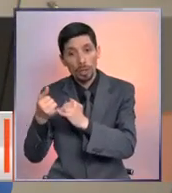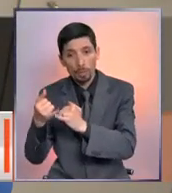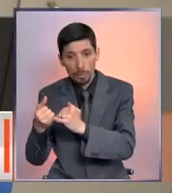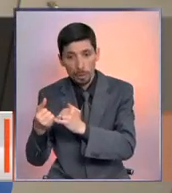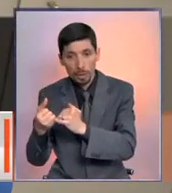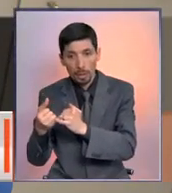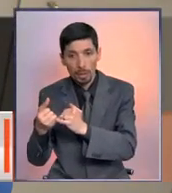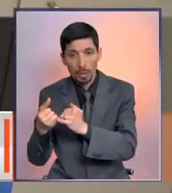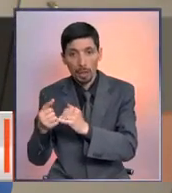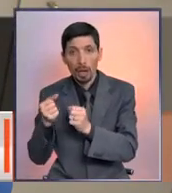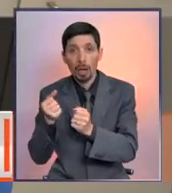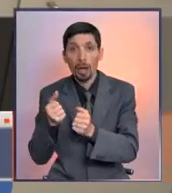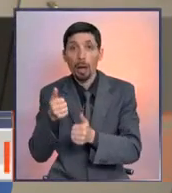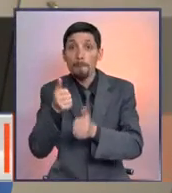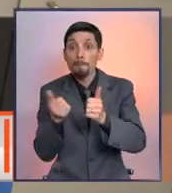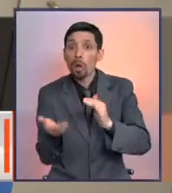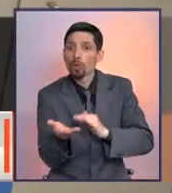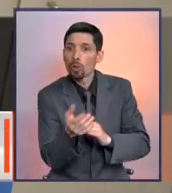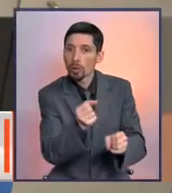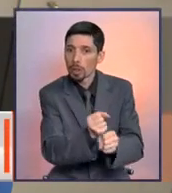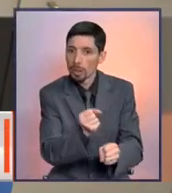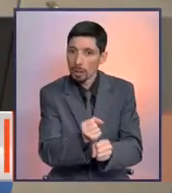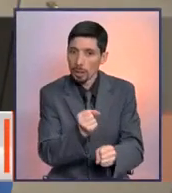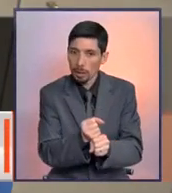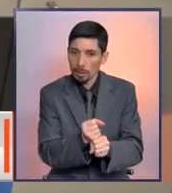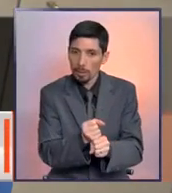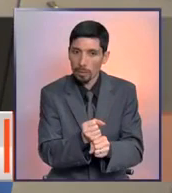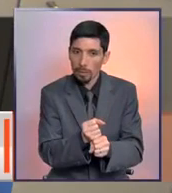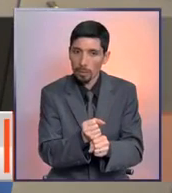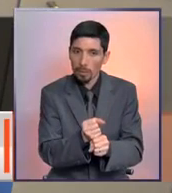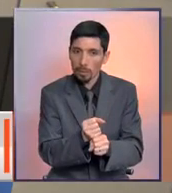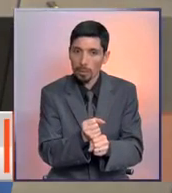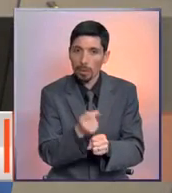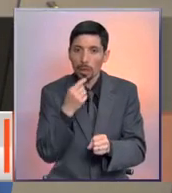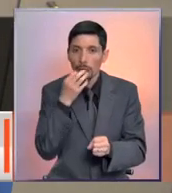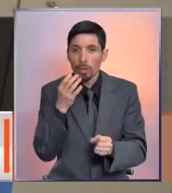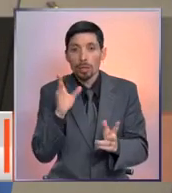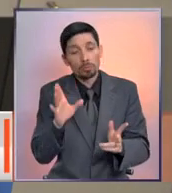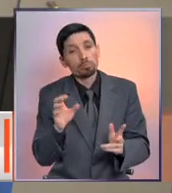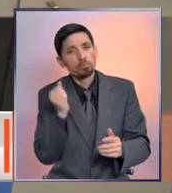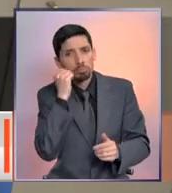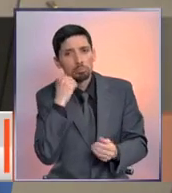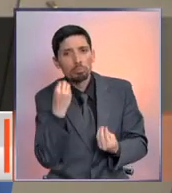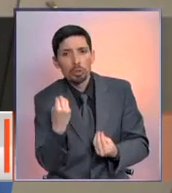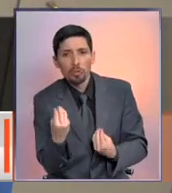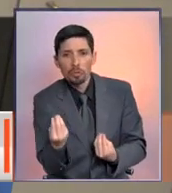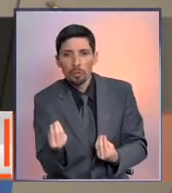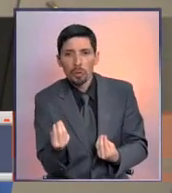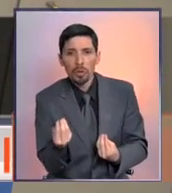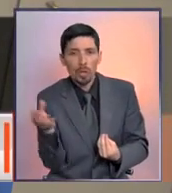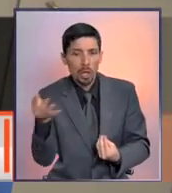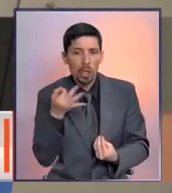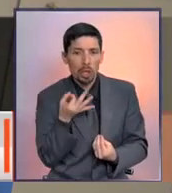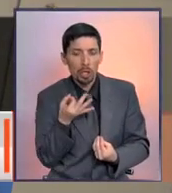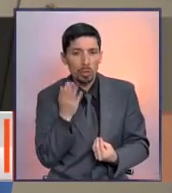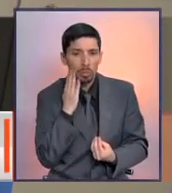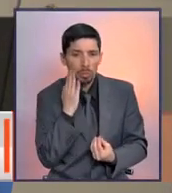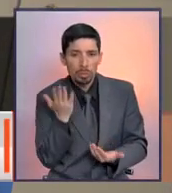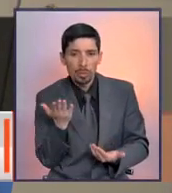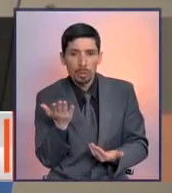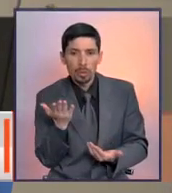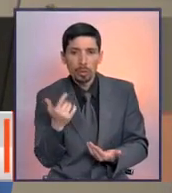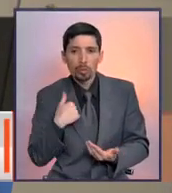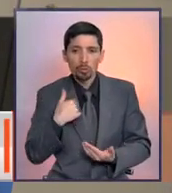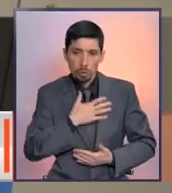that applied here for a job and they said, oh, here is nice and we all like, we want to